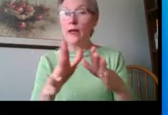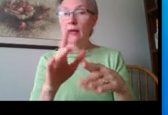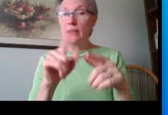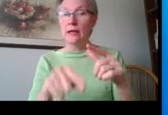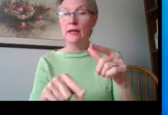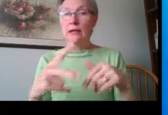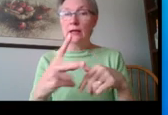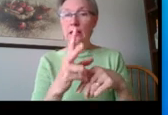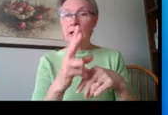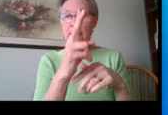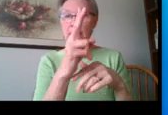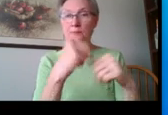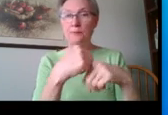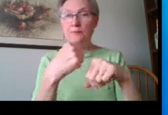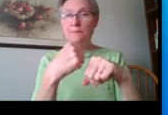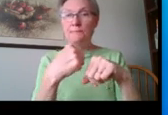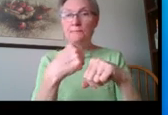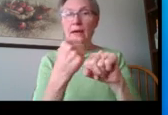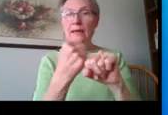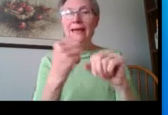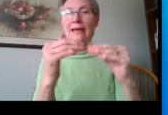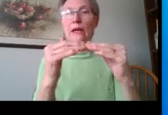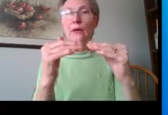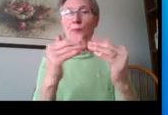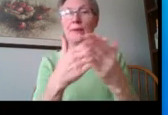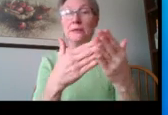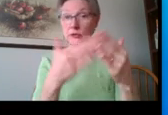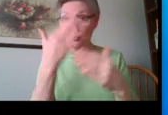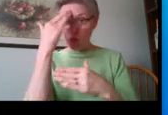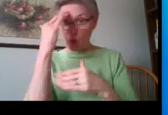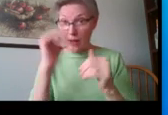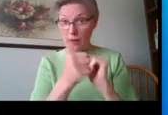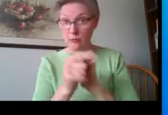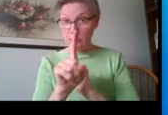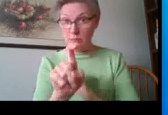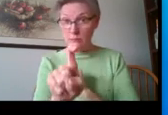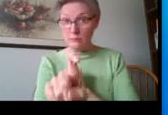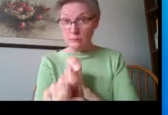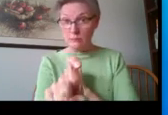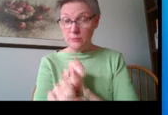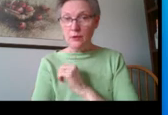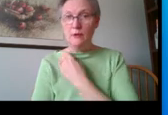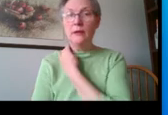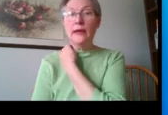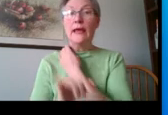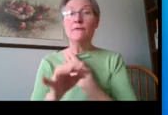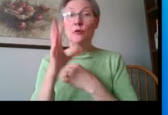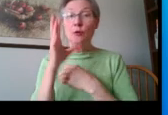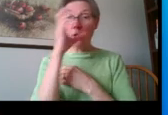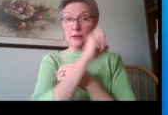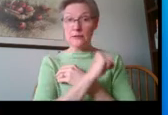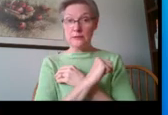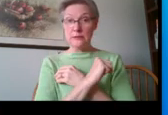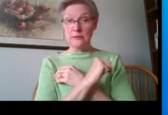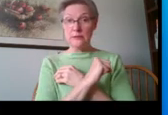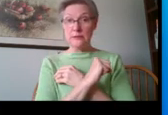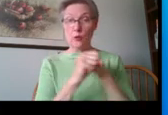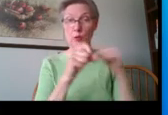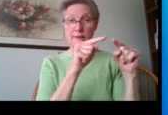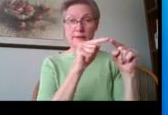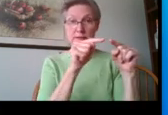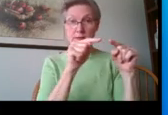piece into making equal pieces. Do you know what way that is? If you guessed going the other